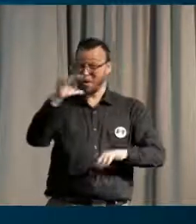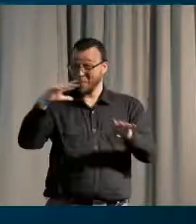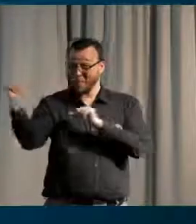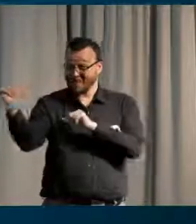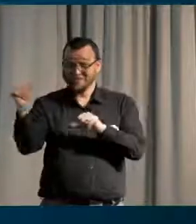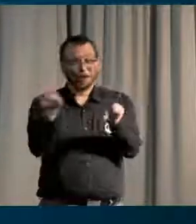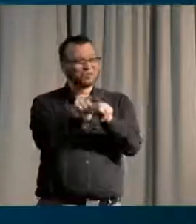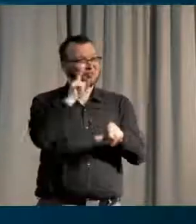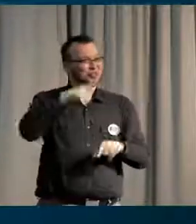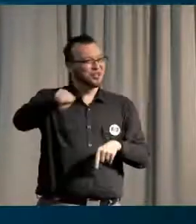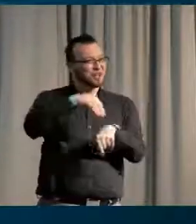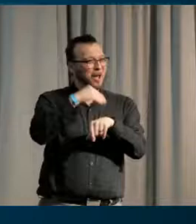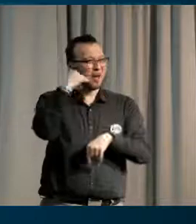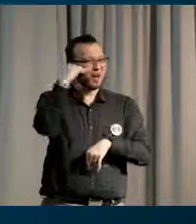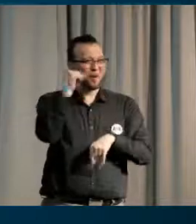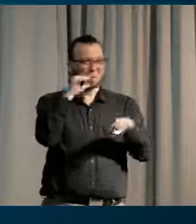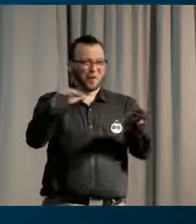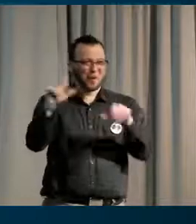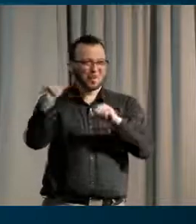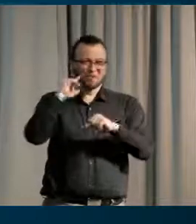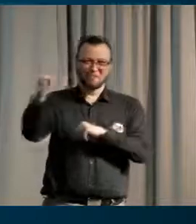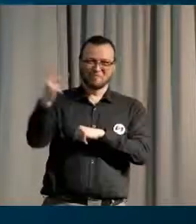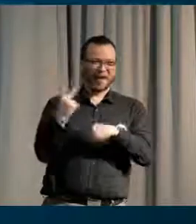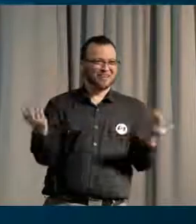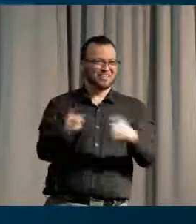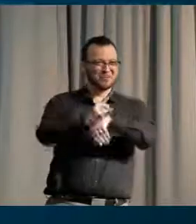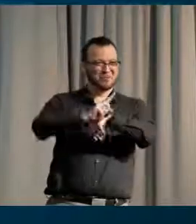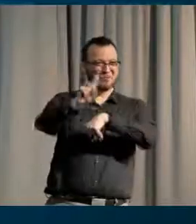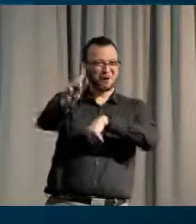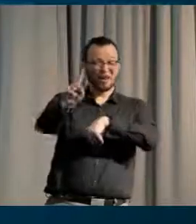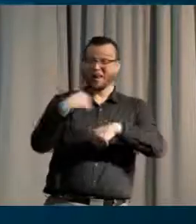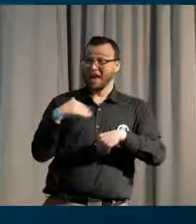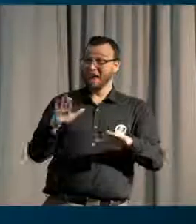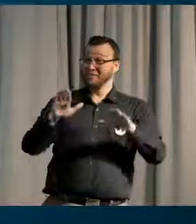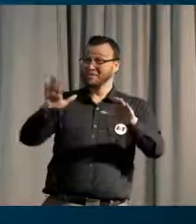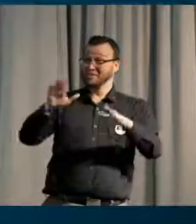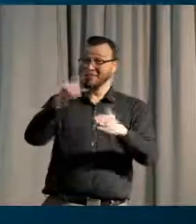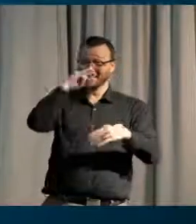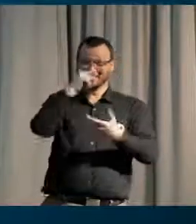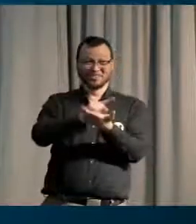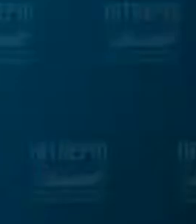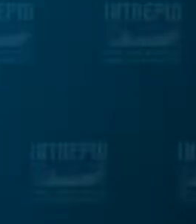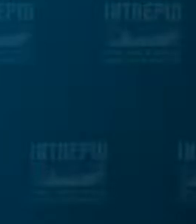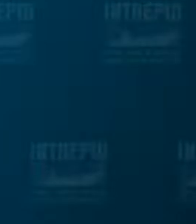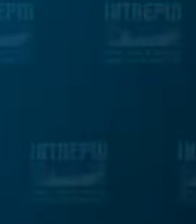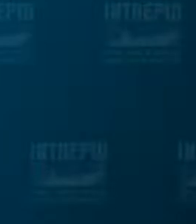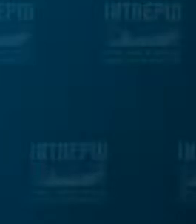tuning in at home too. Don't go anywhere. We'll be right back here at 1 o'clock. Have a great Kids Week, everyone.